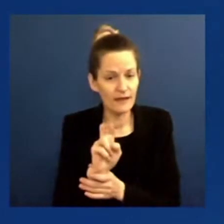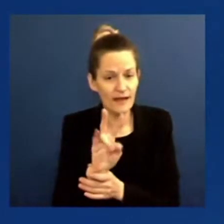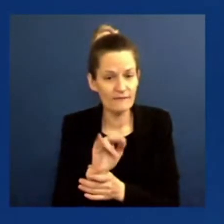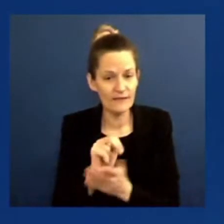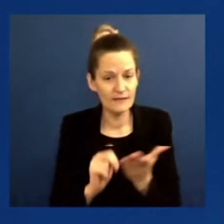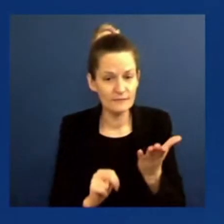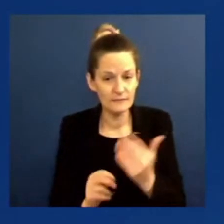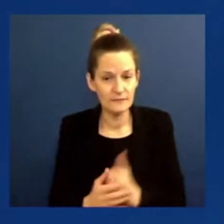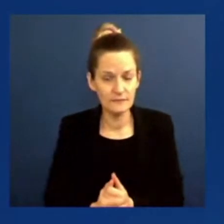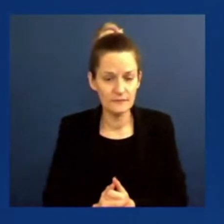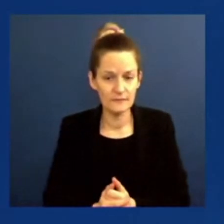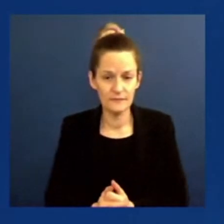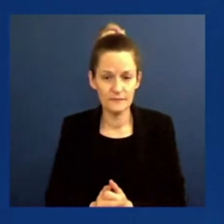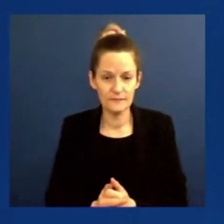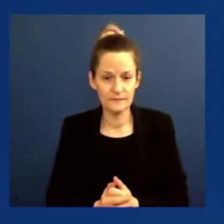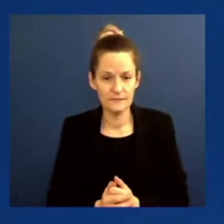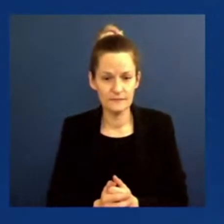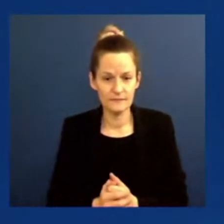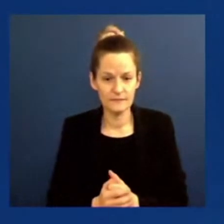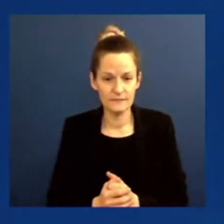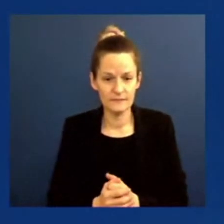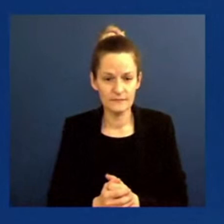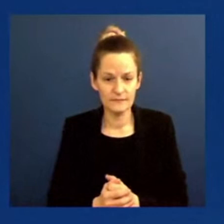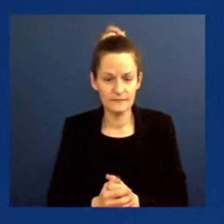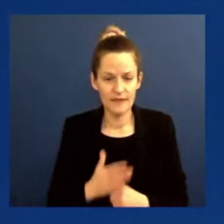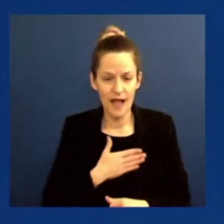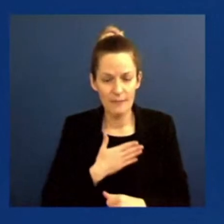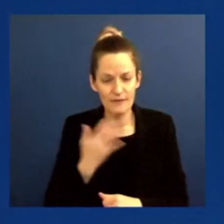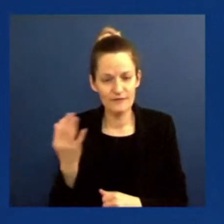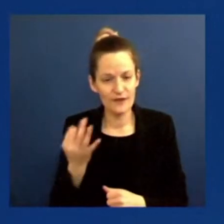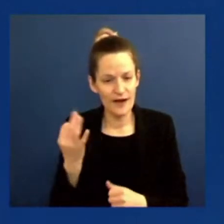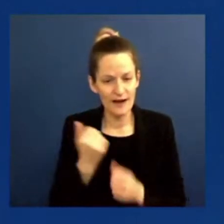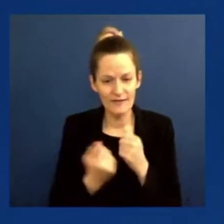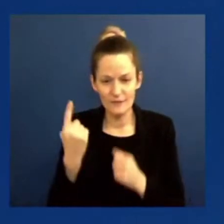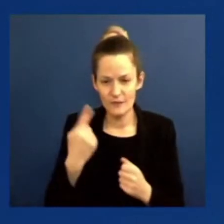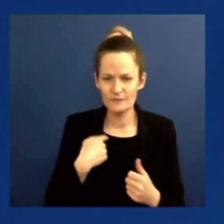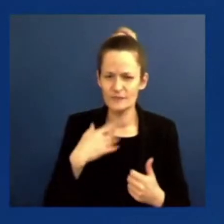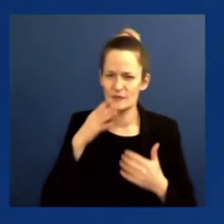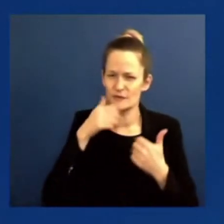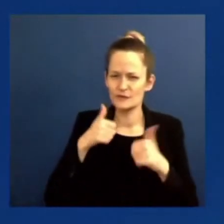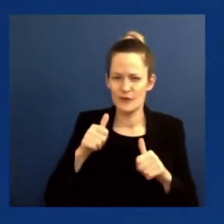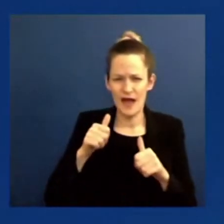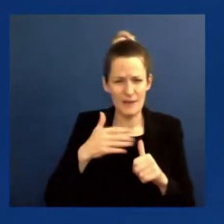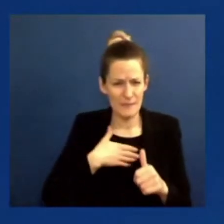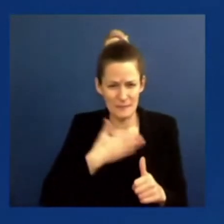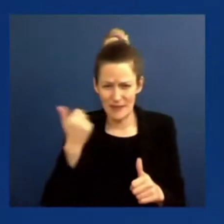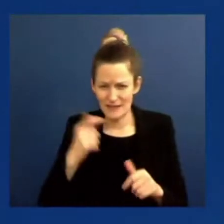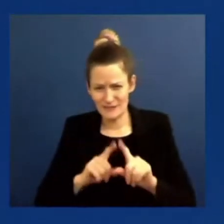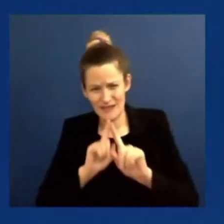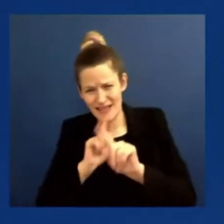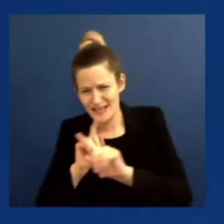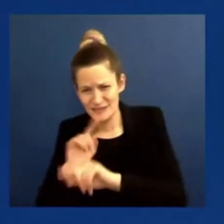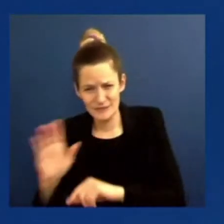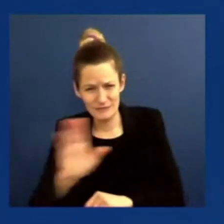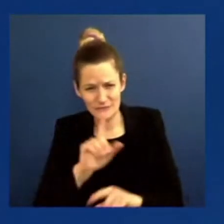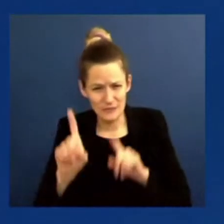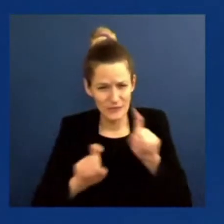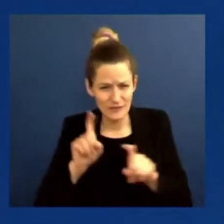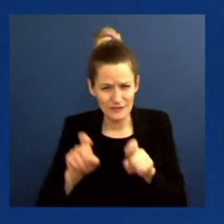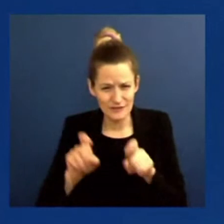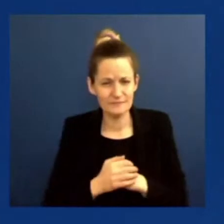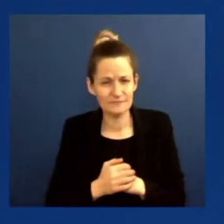Thanks, Jeff. Happy Friday, everybody. We'll get through as many questions as we can. First question, let's go to Tamara Keith at